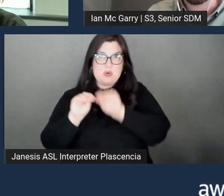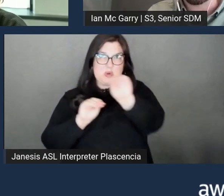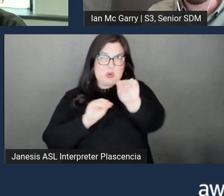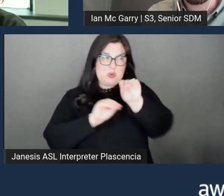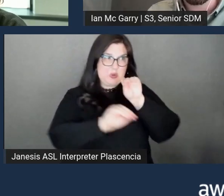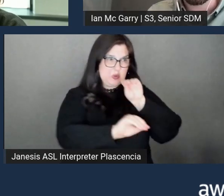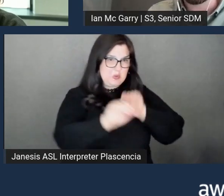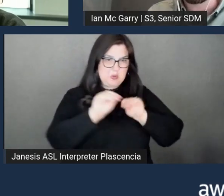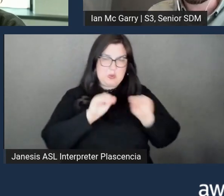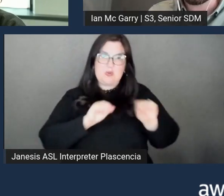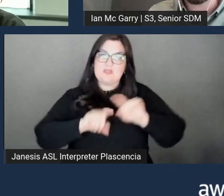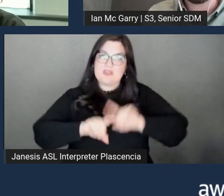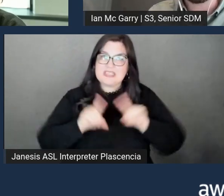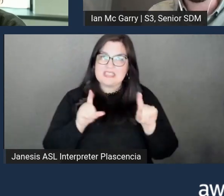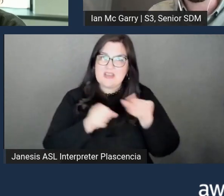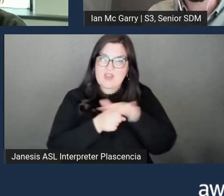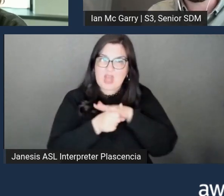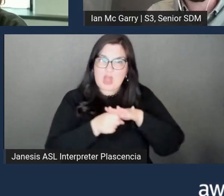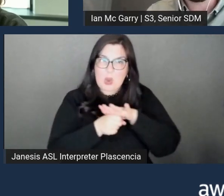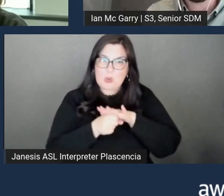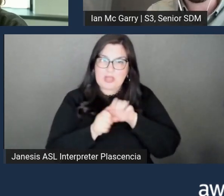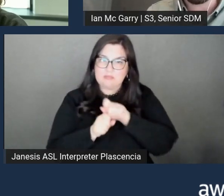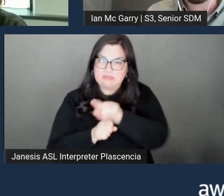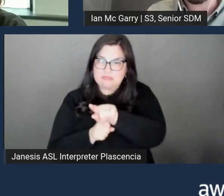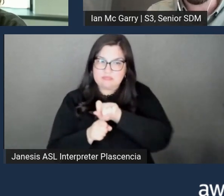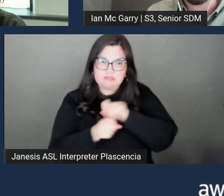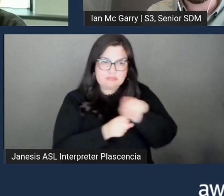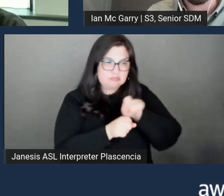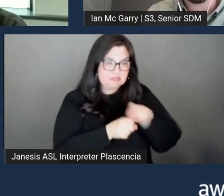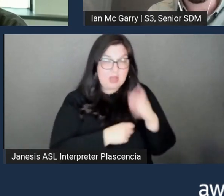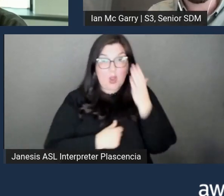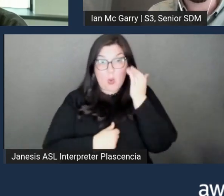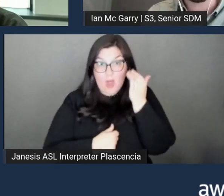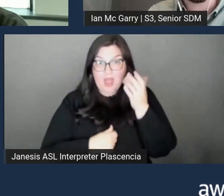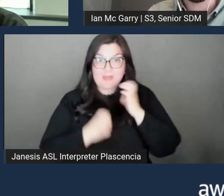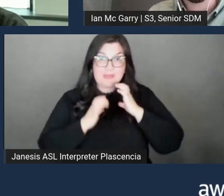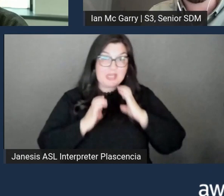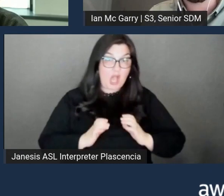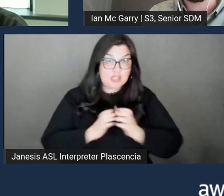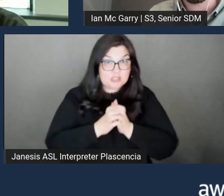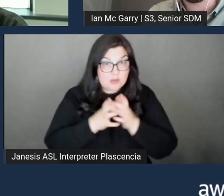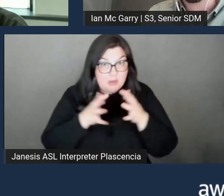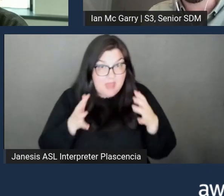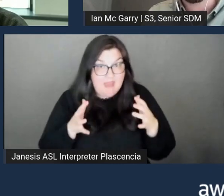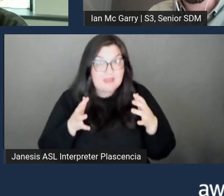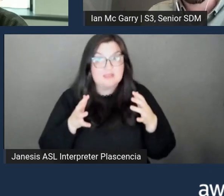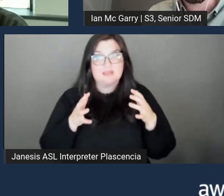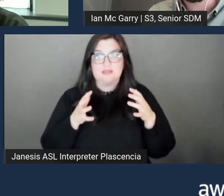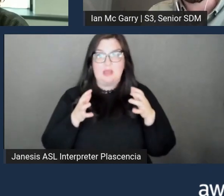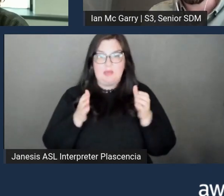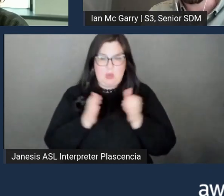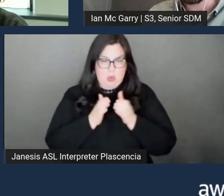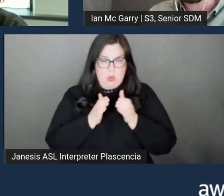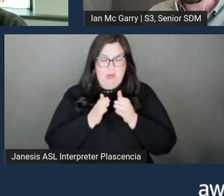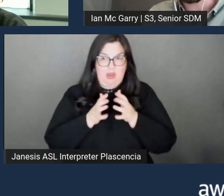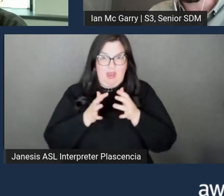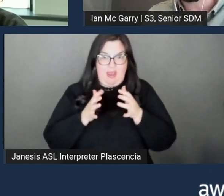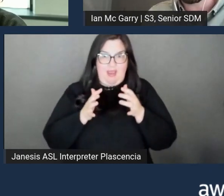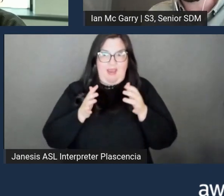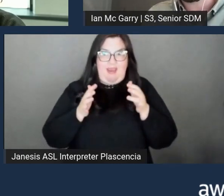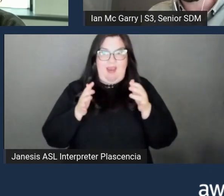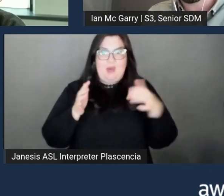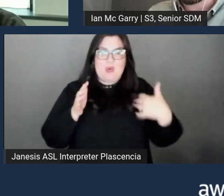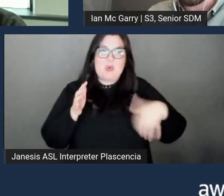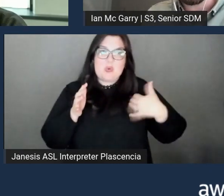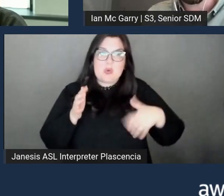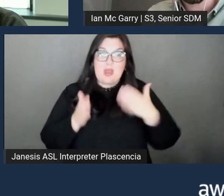my data in different locations because of my customer base is growing internationally, that's when you want to start thinking about it. So it may not be right